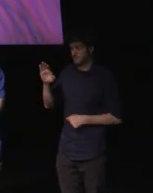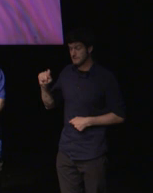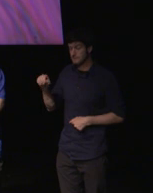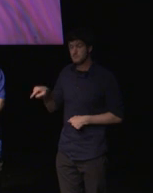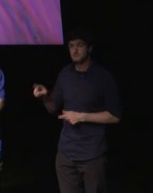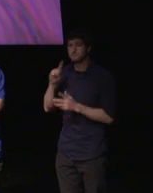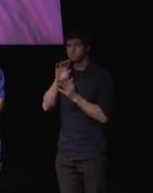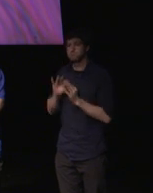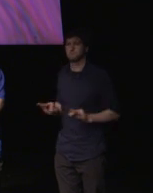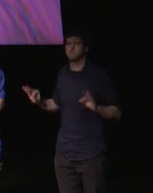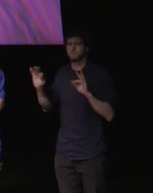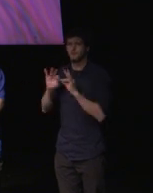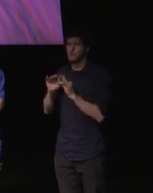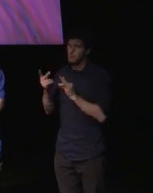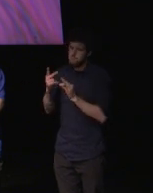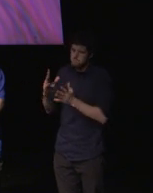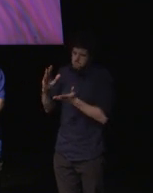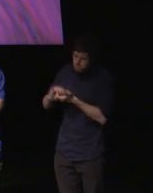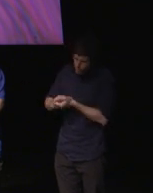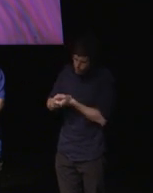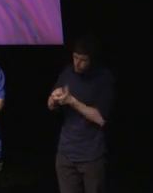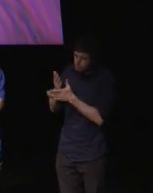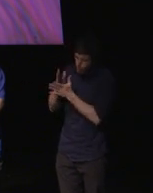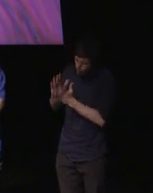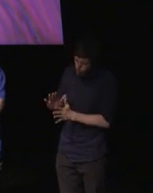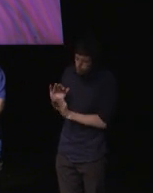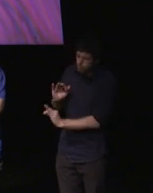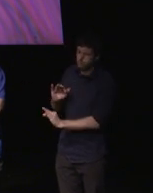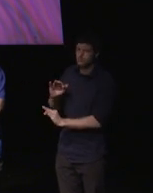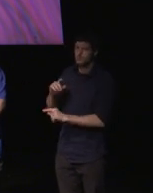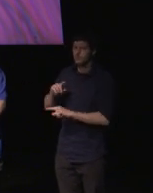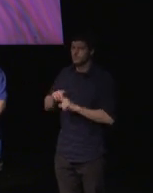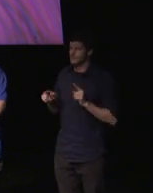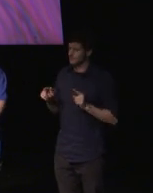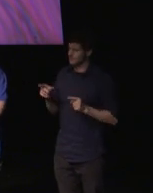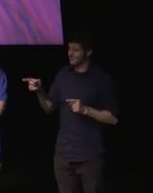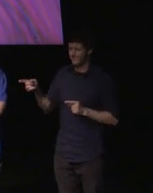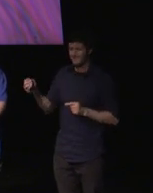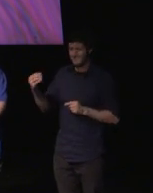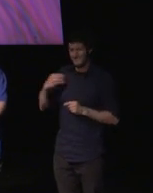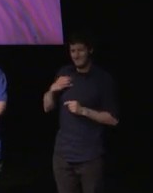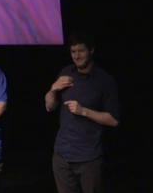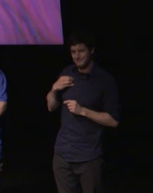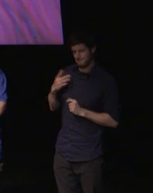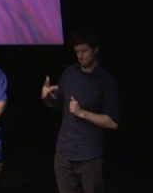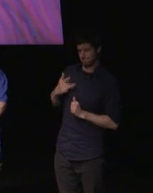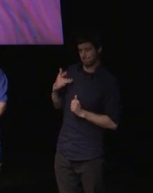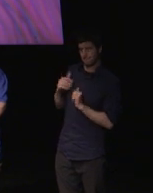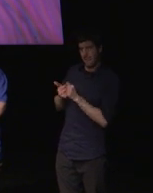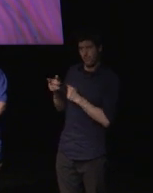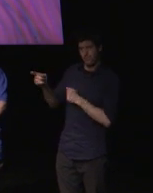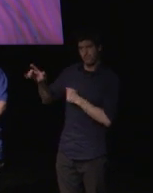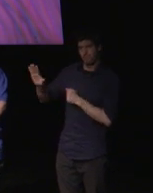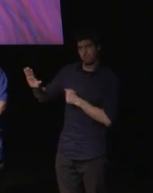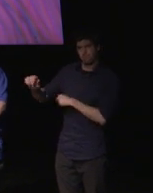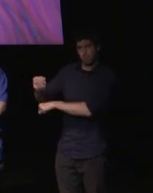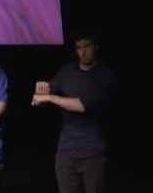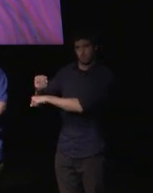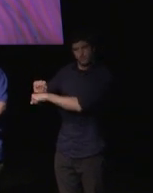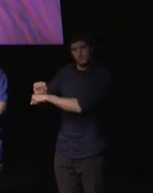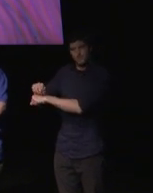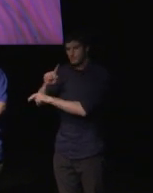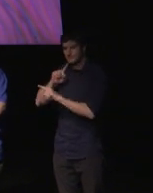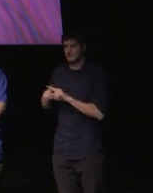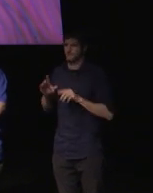partners, they brought a sense of how they work, which is different enough from how we do things in the US, to